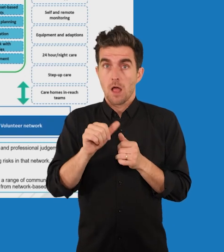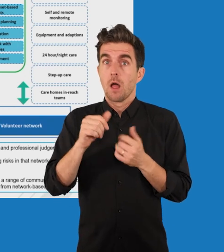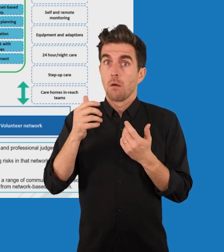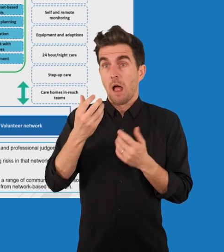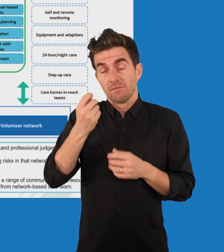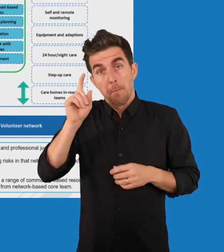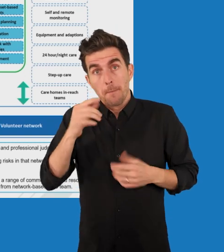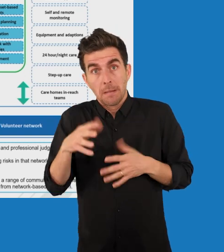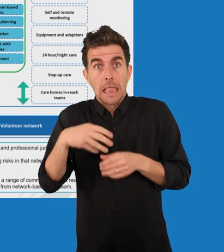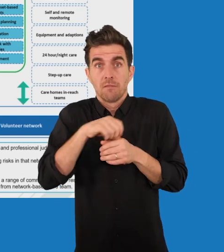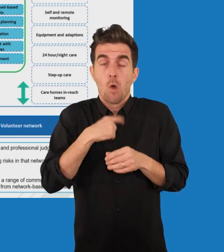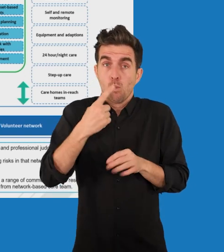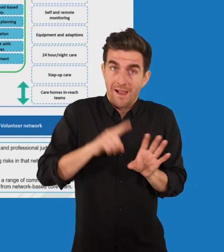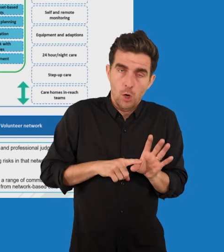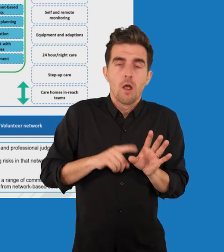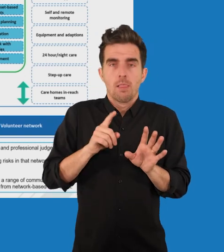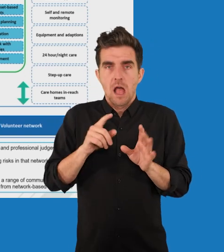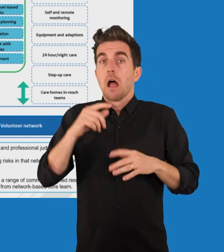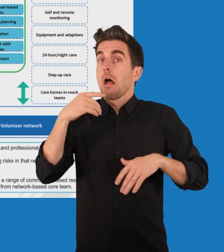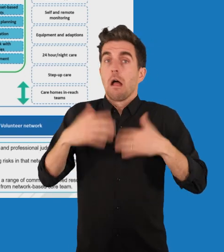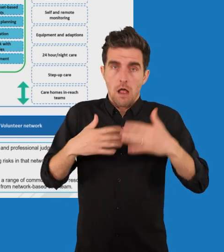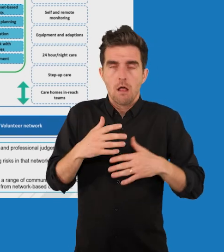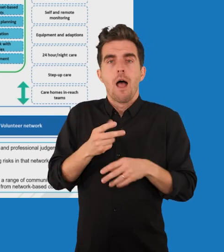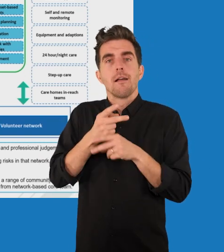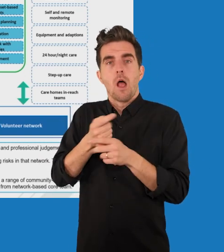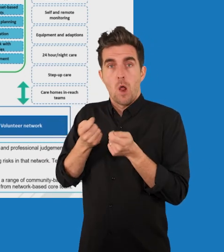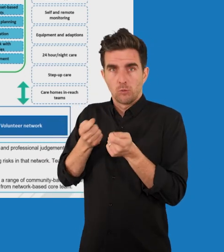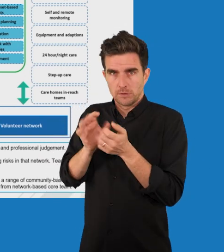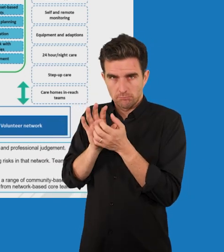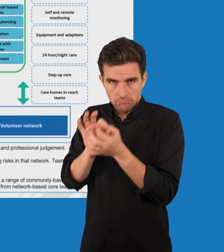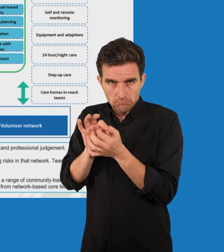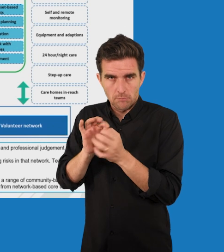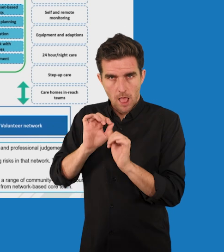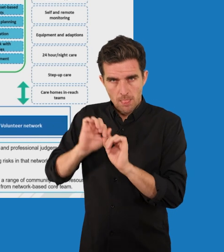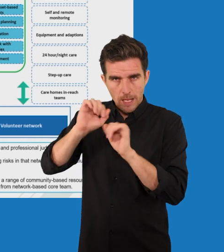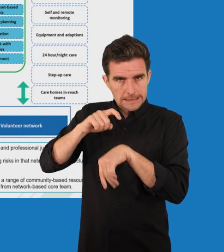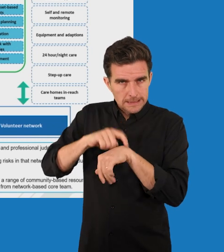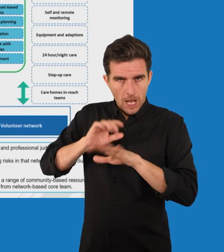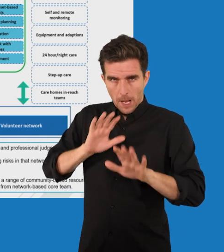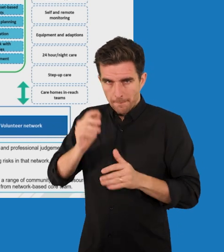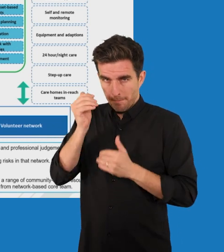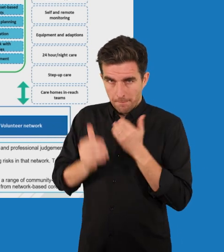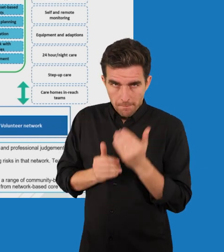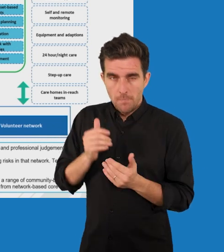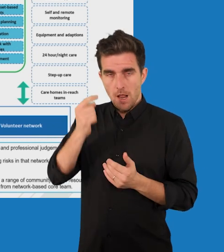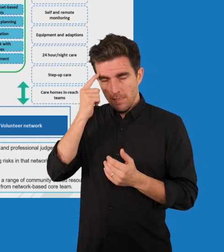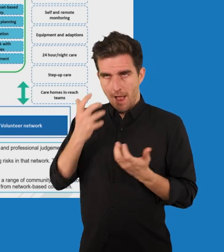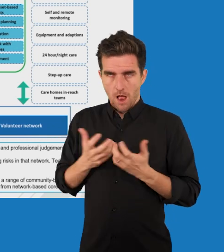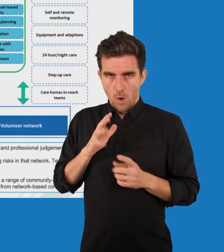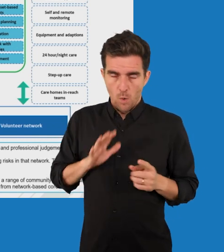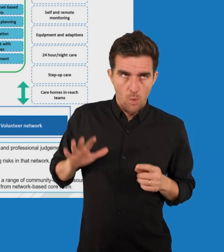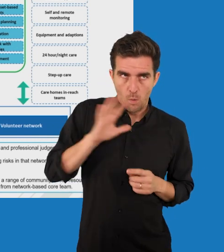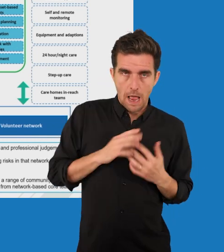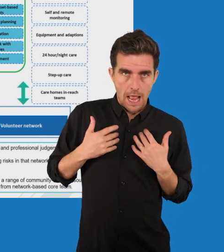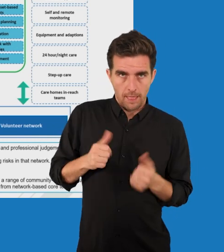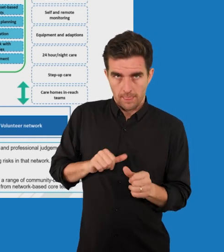people who have been on PAC for over a year. Throughout that time, the care coordinator works with that person at their own pace to try and improve some of those